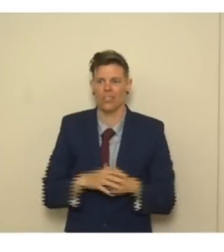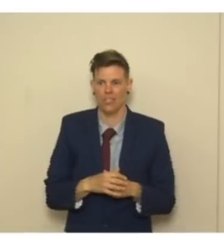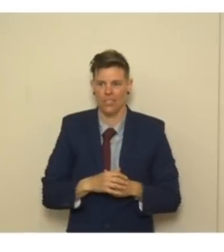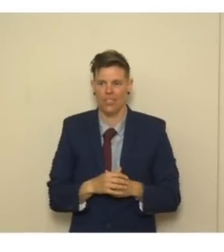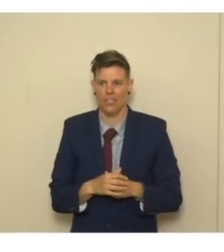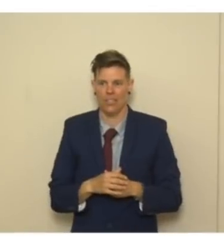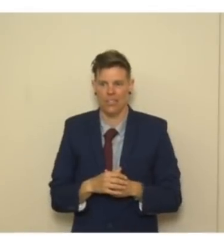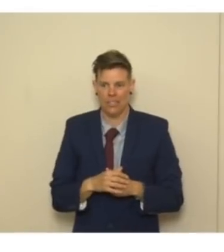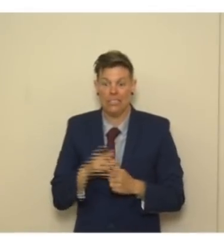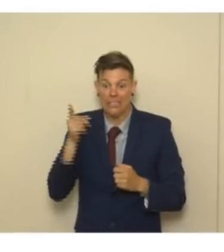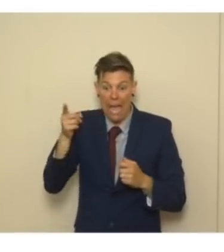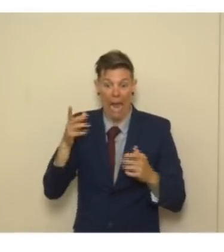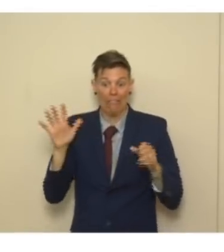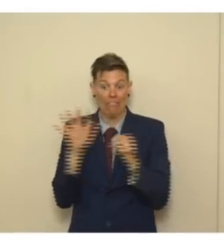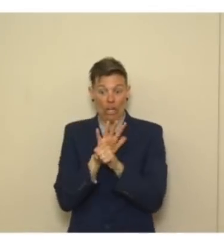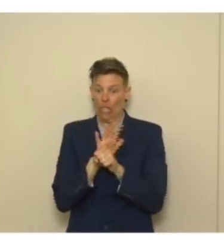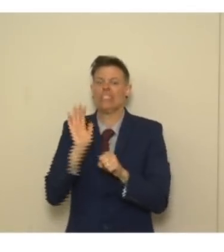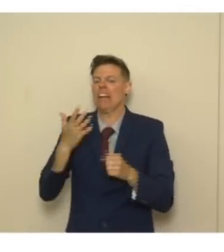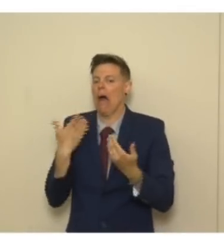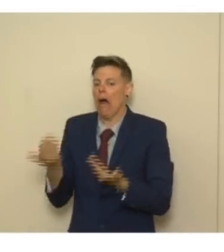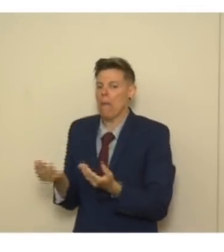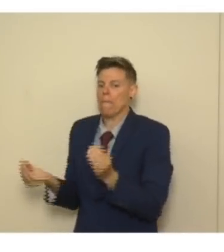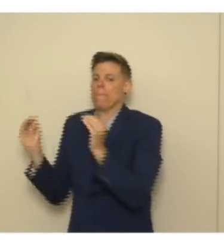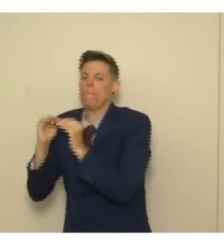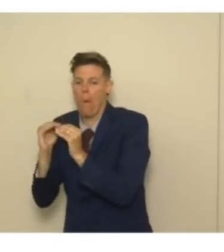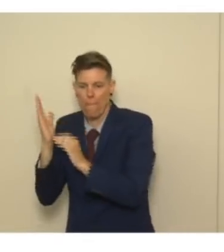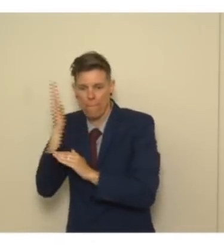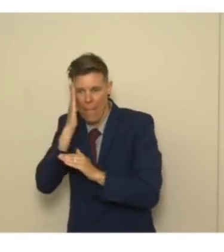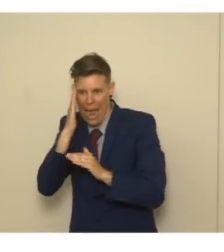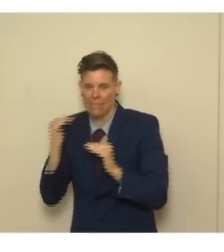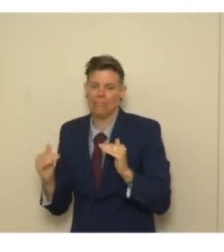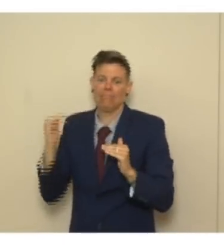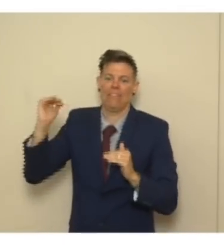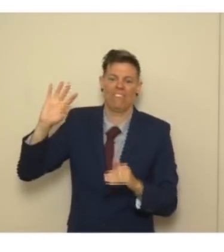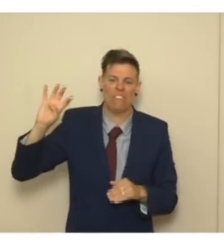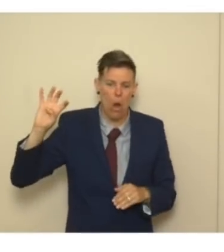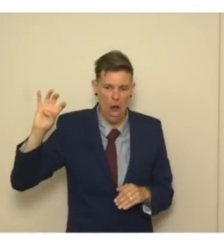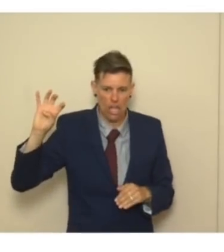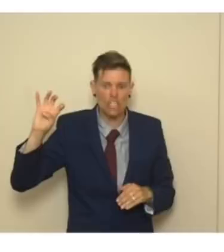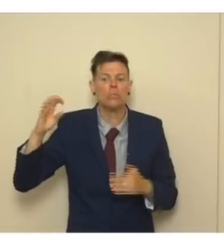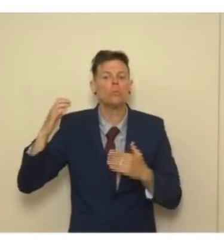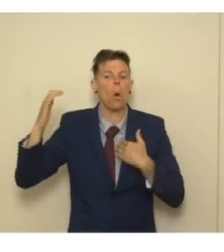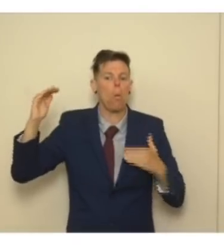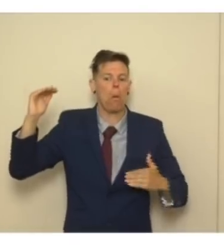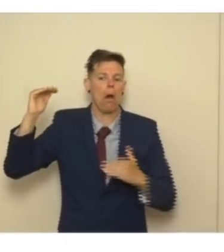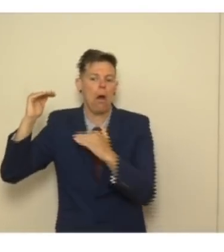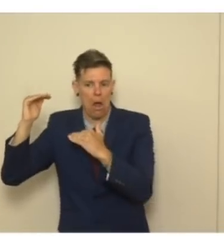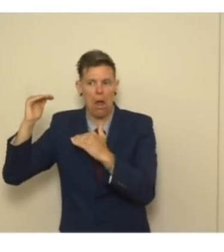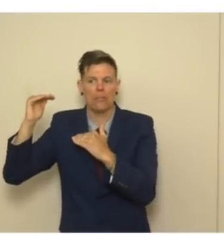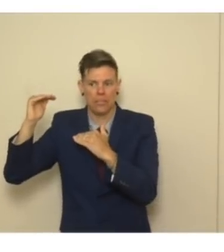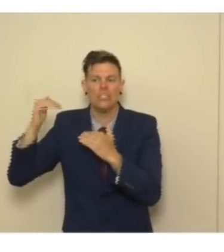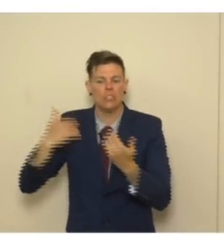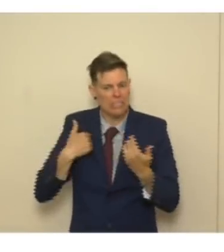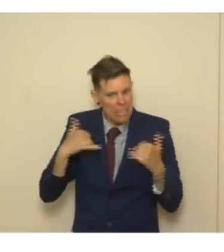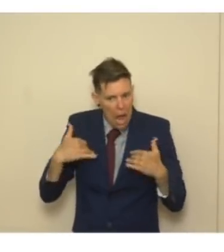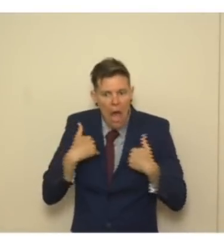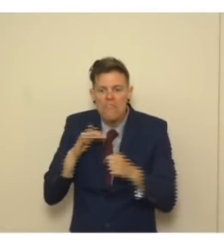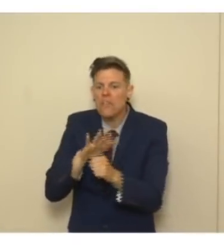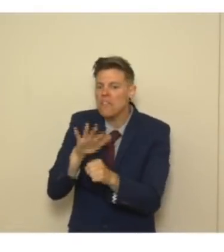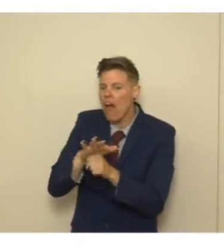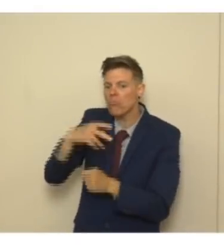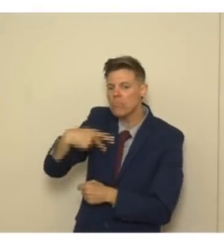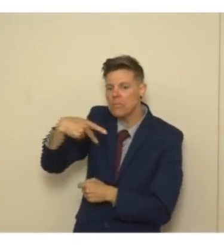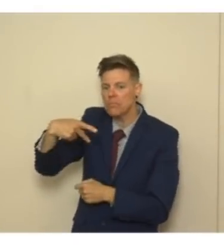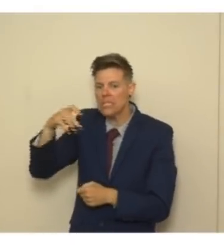460, so that's green, as is the PPE supply. And the reason we picked those 7 hospitals again is because the vast